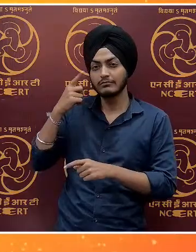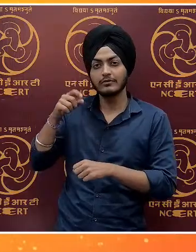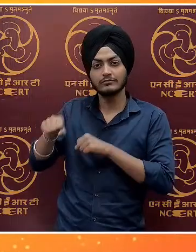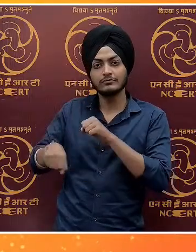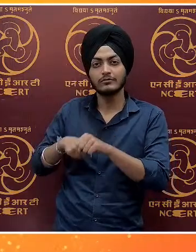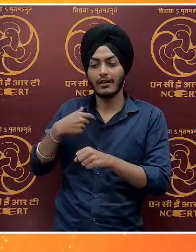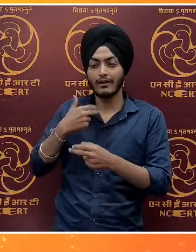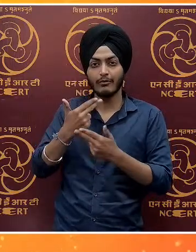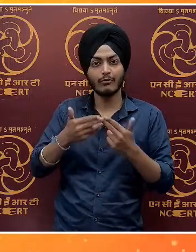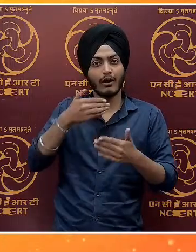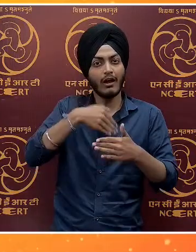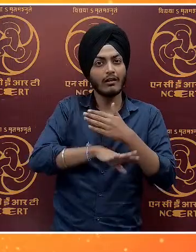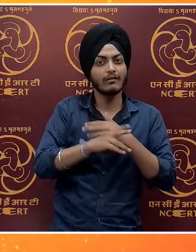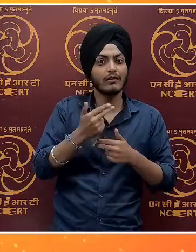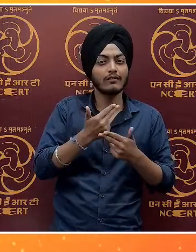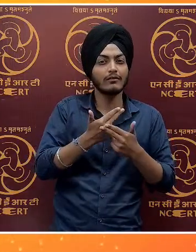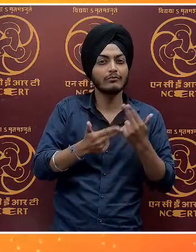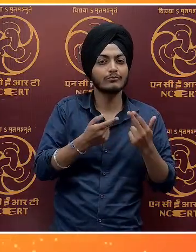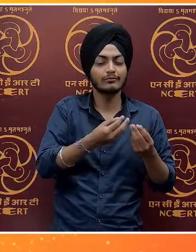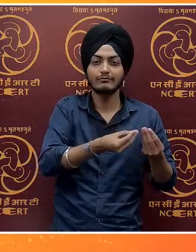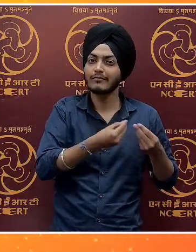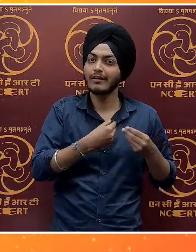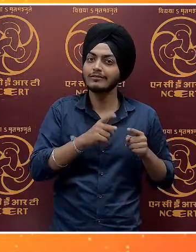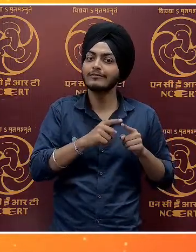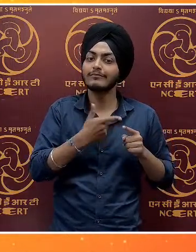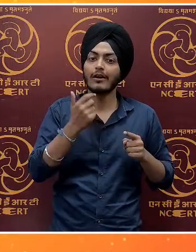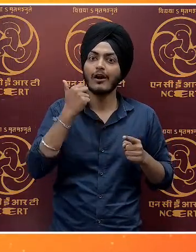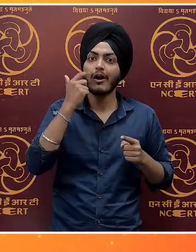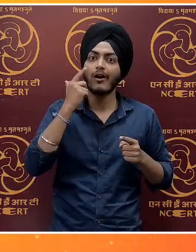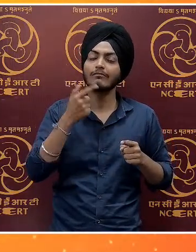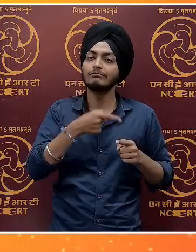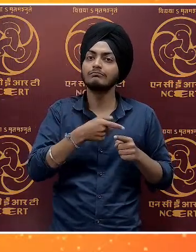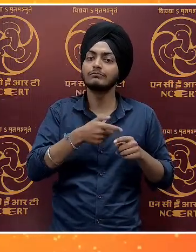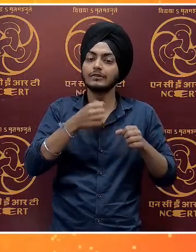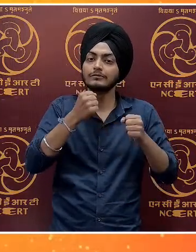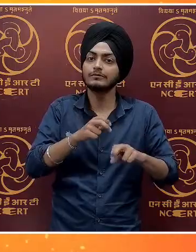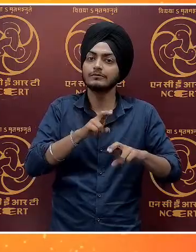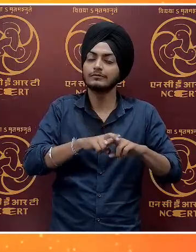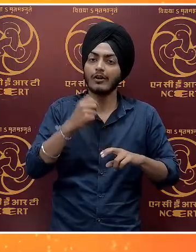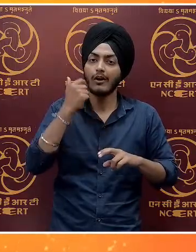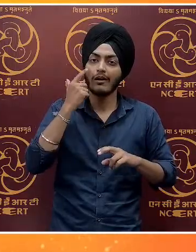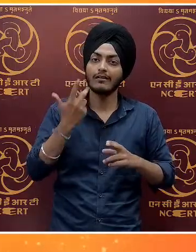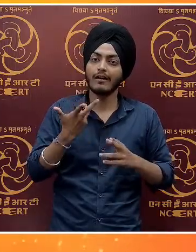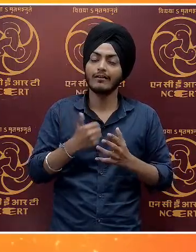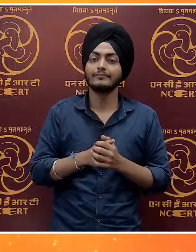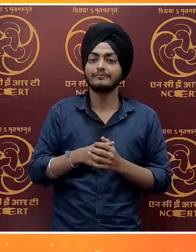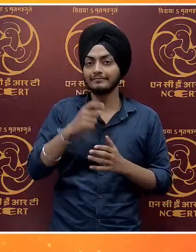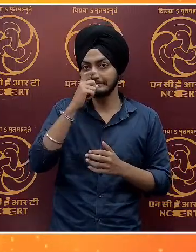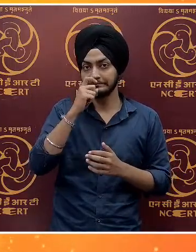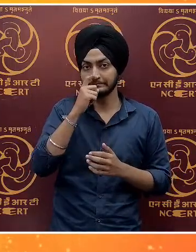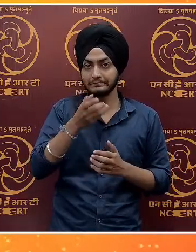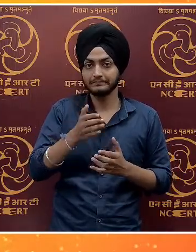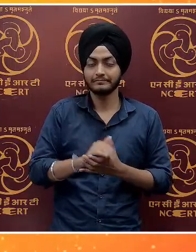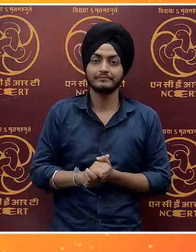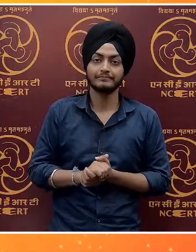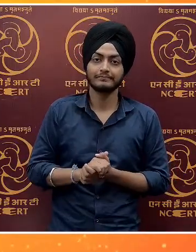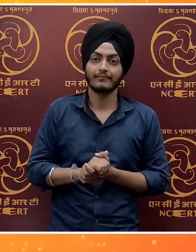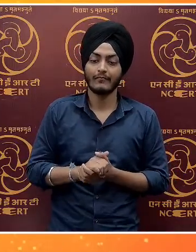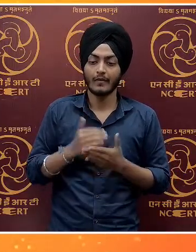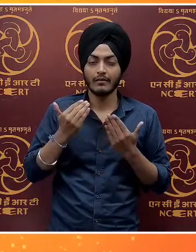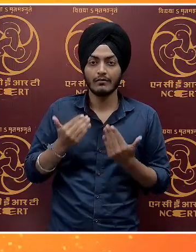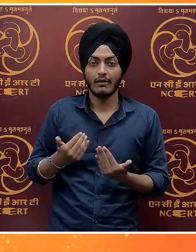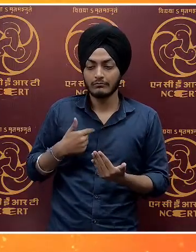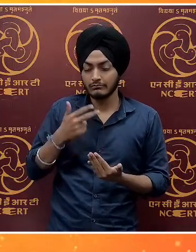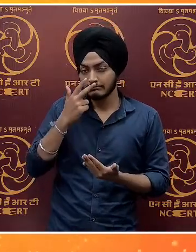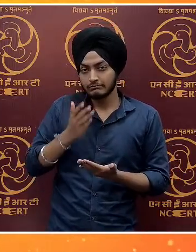we were talking about? Okay, blue in color? Blue in color. Wonderful. All Yeah. right. So, now